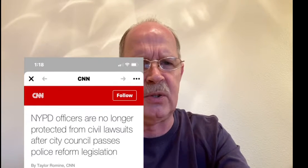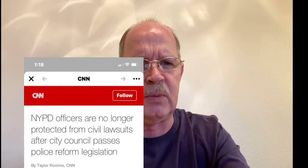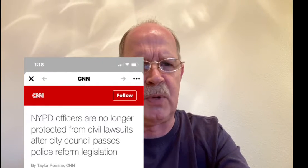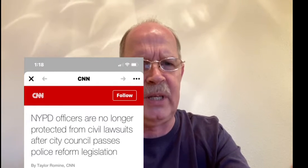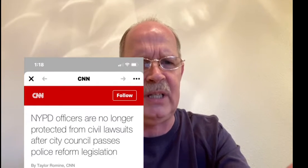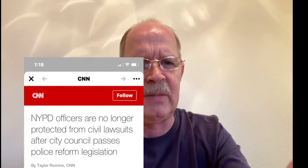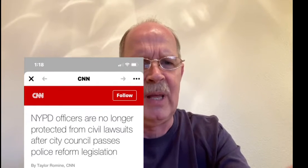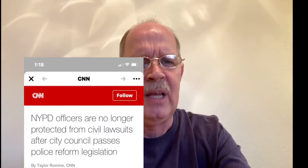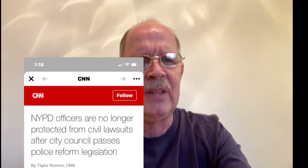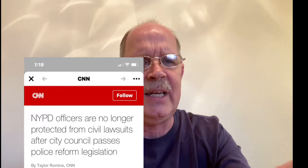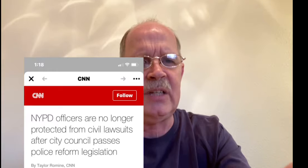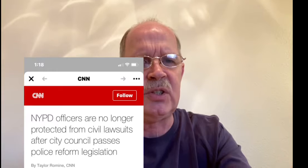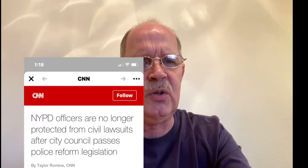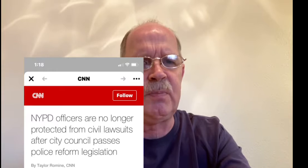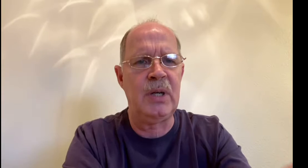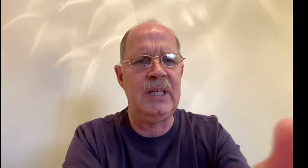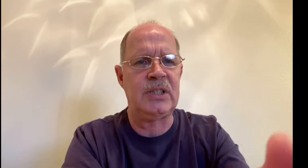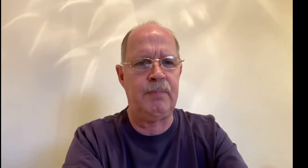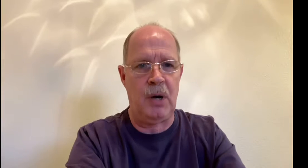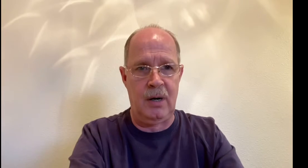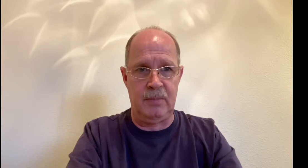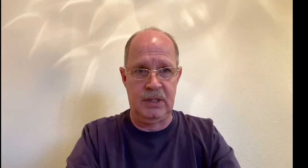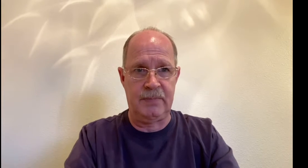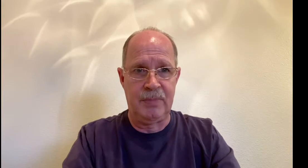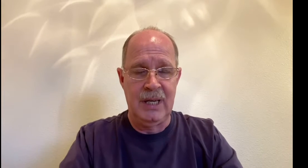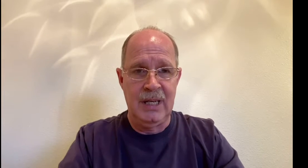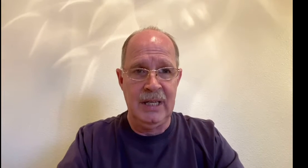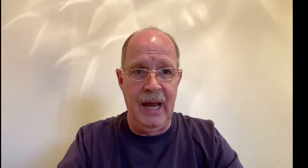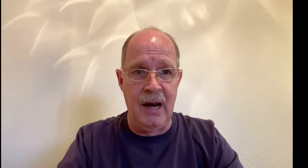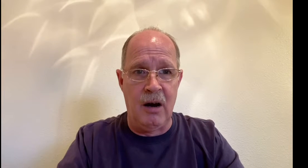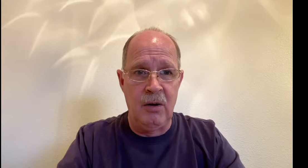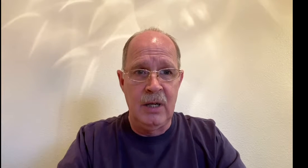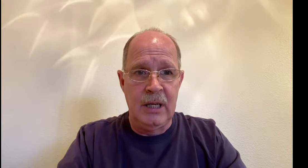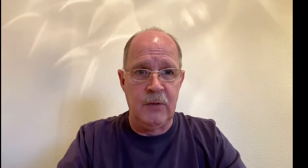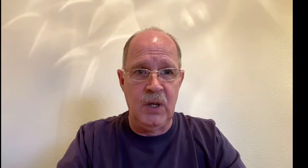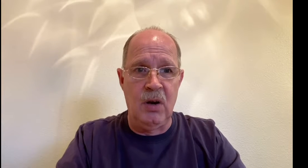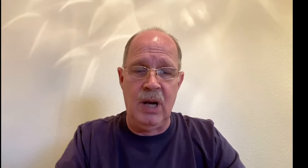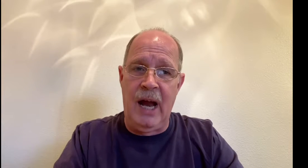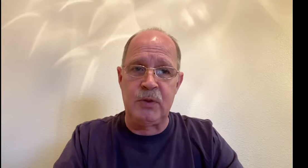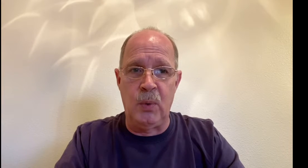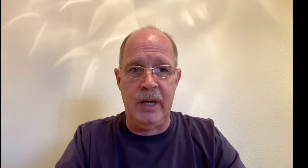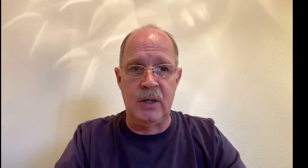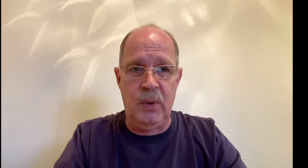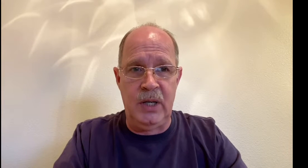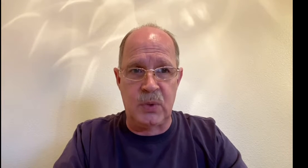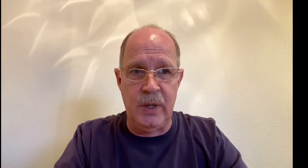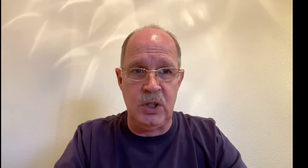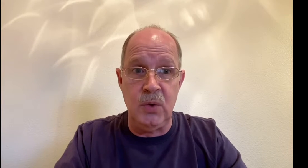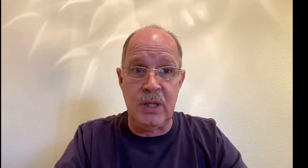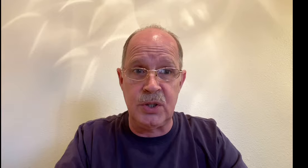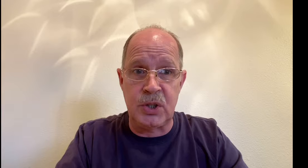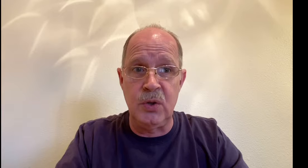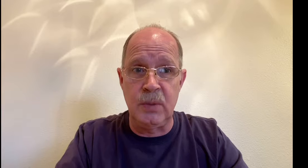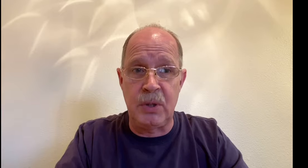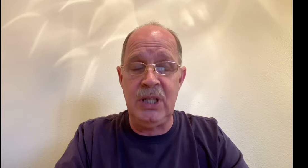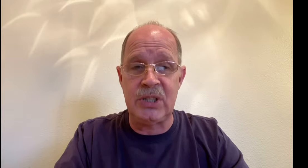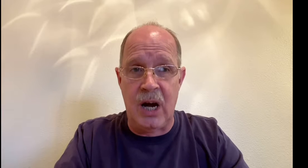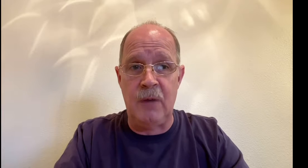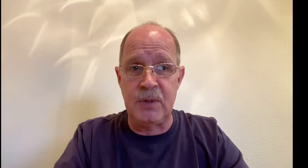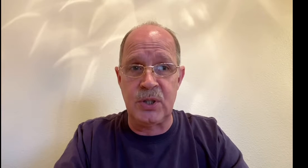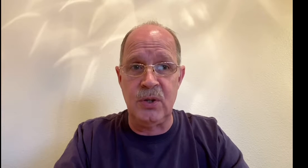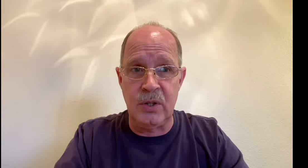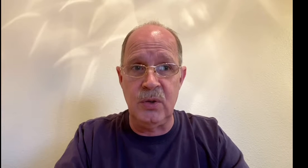can sue the police. They can sue the police departments. Now, if you don't like the way an arrest went, you can sue the